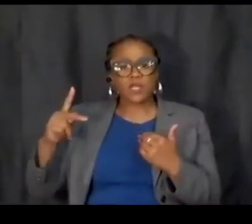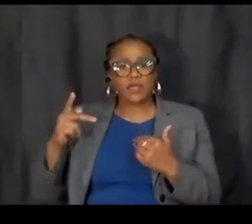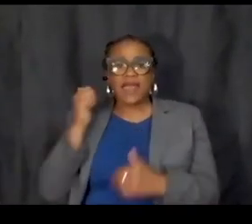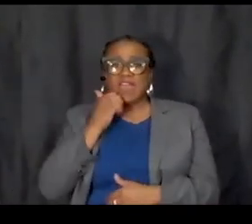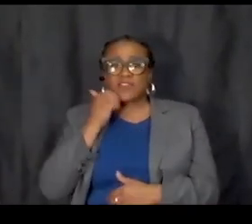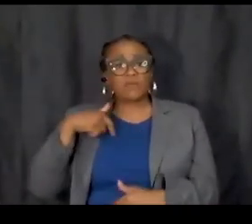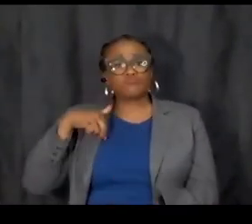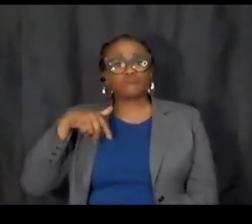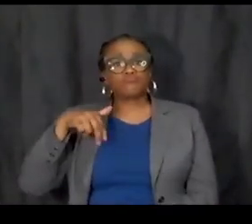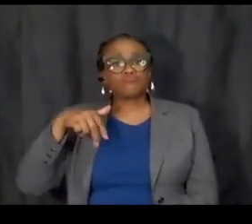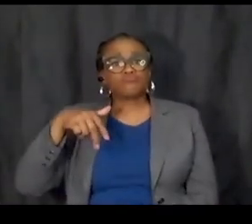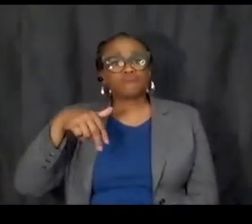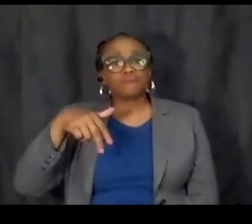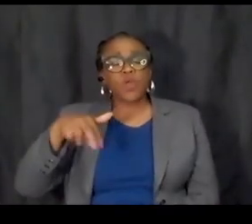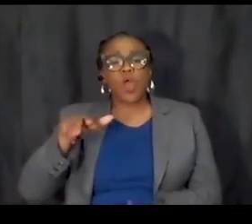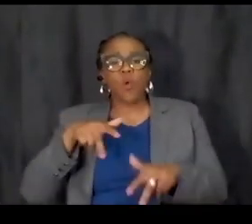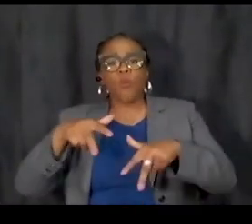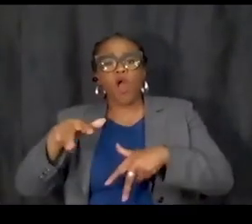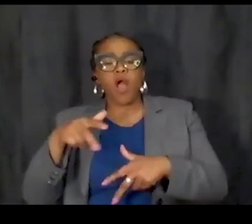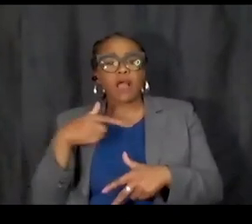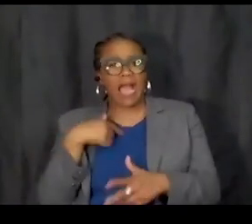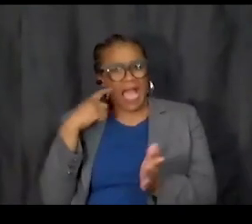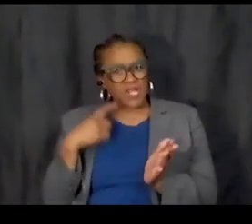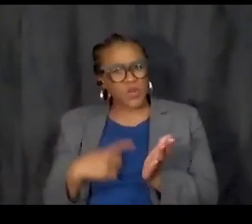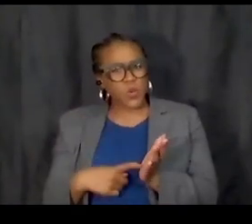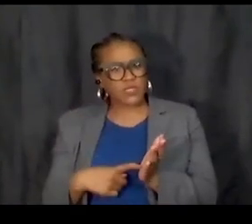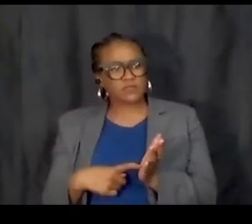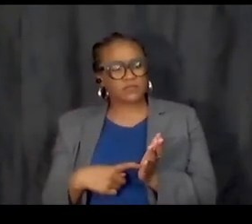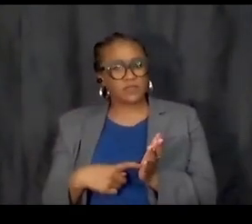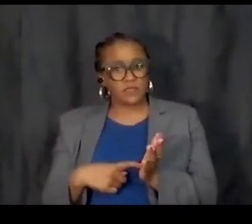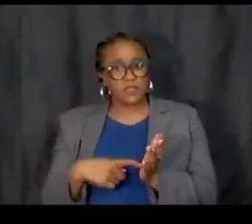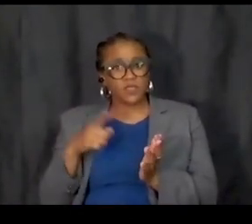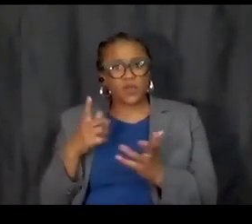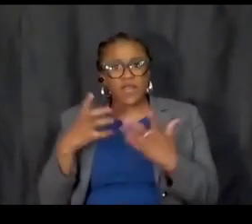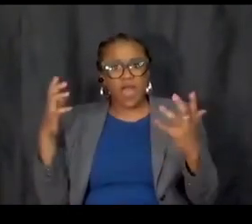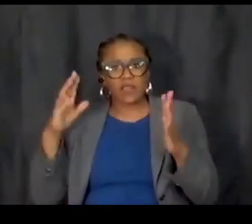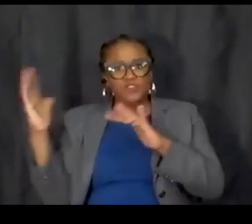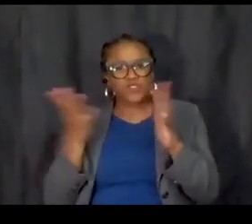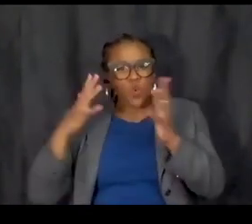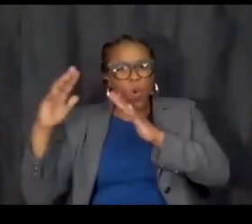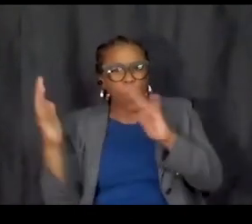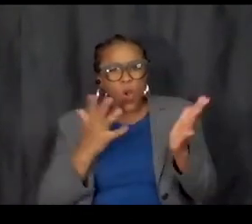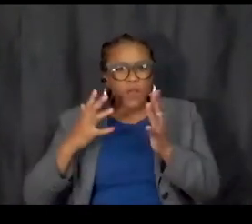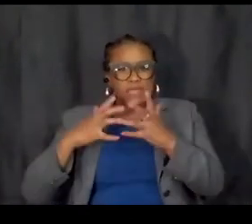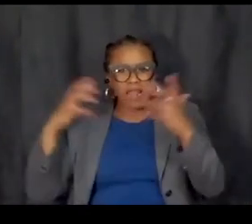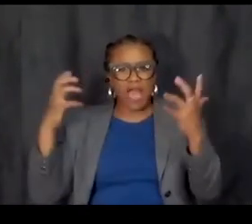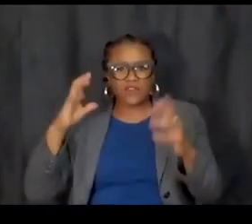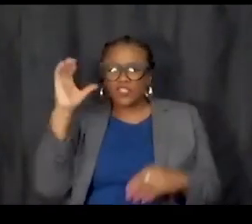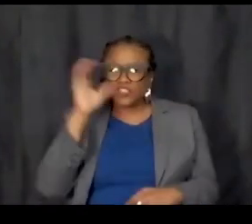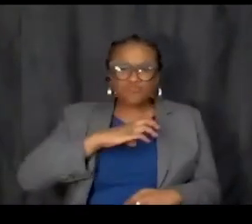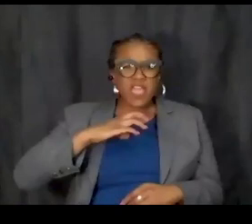And I noticed, you know, because you get a lot of storms and you get a lot of strange, intense weather in Oklahoma. So